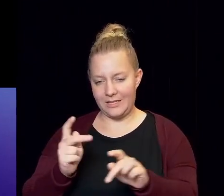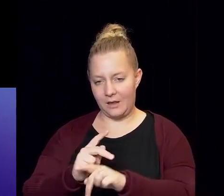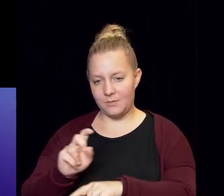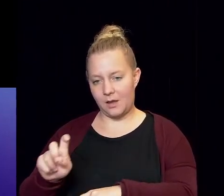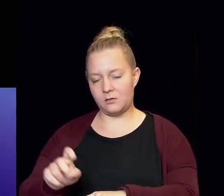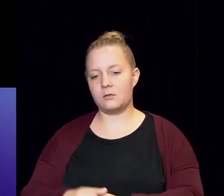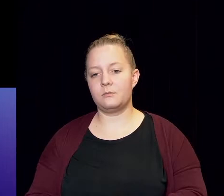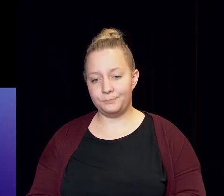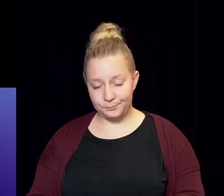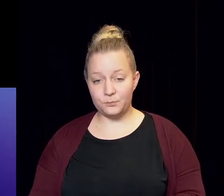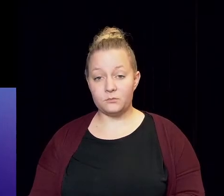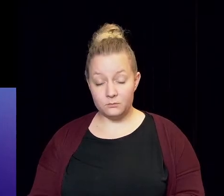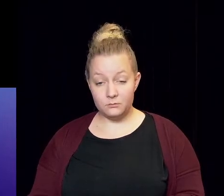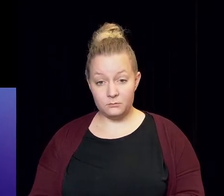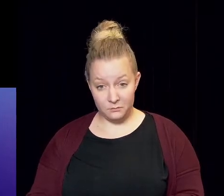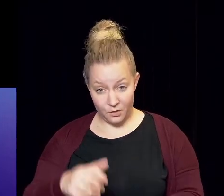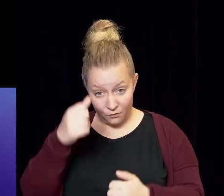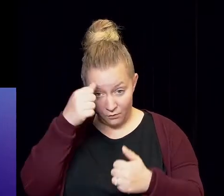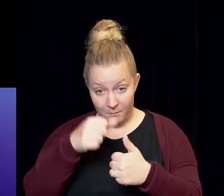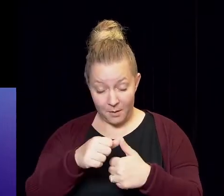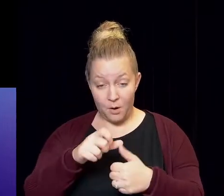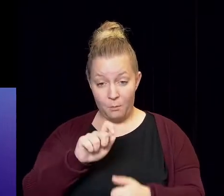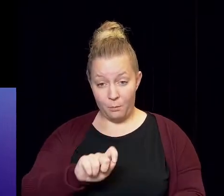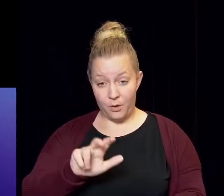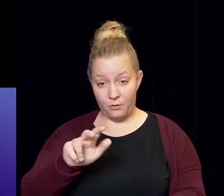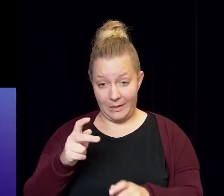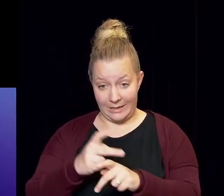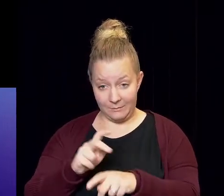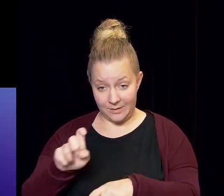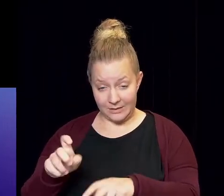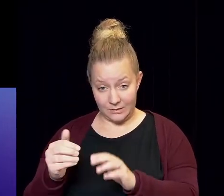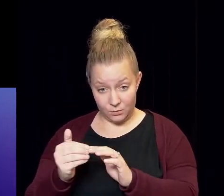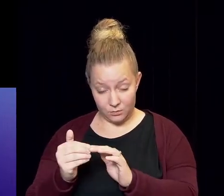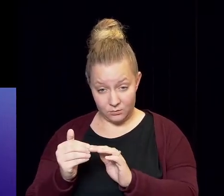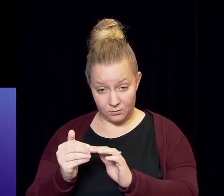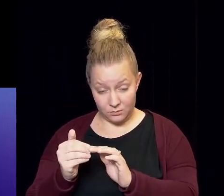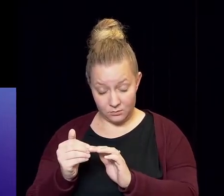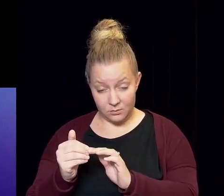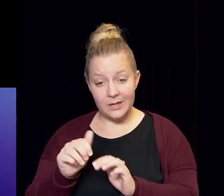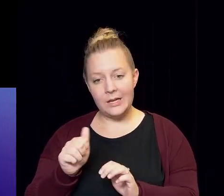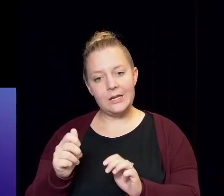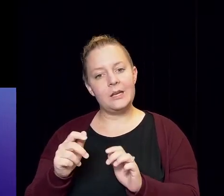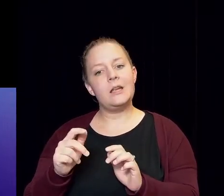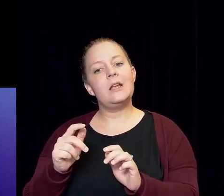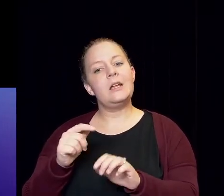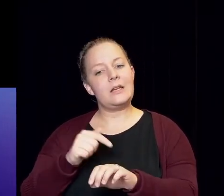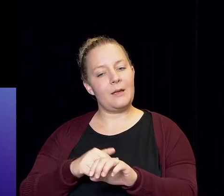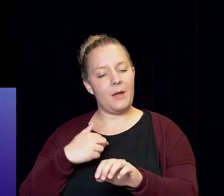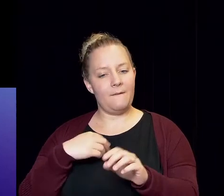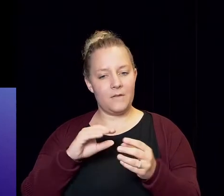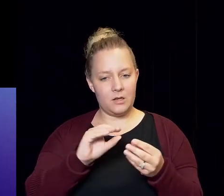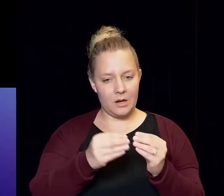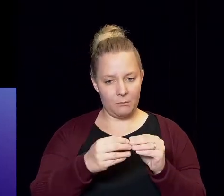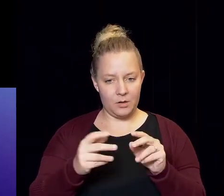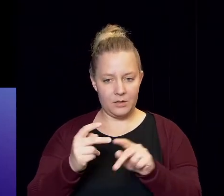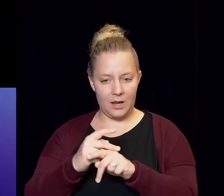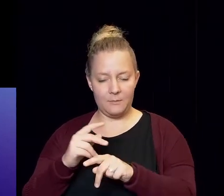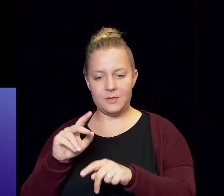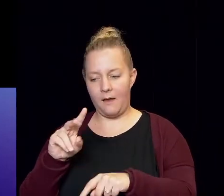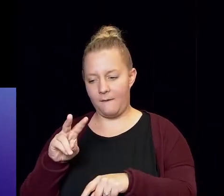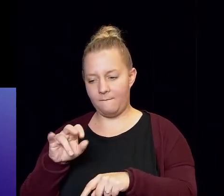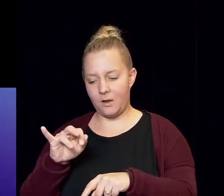X. Well, do you remember what 0.3 times X is? Anytime you have a number times a variable, you just hook them together, so it's